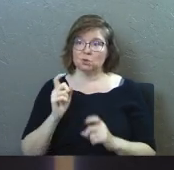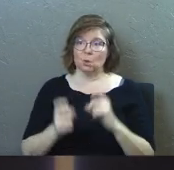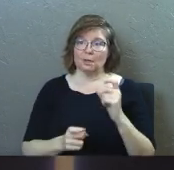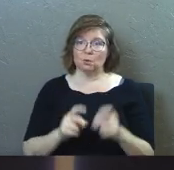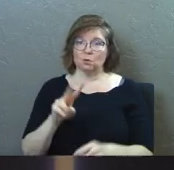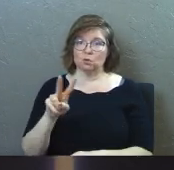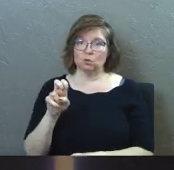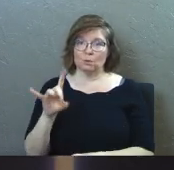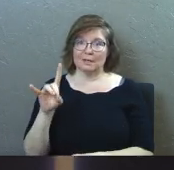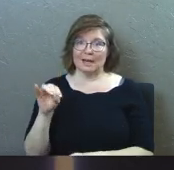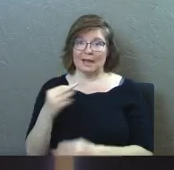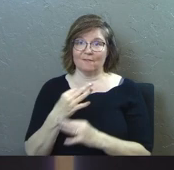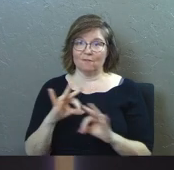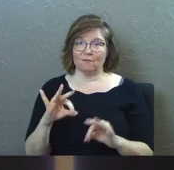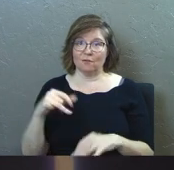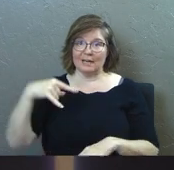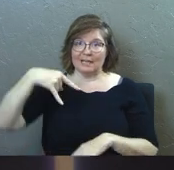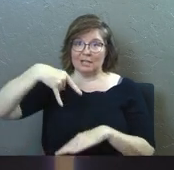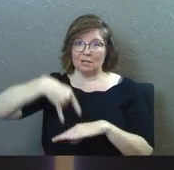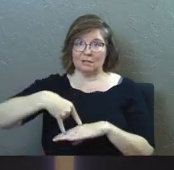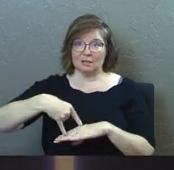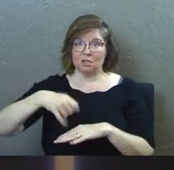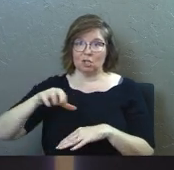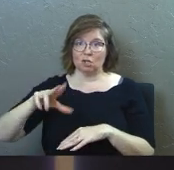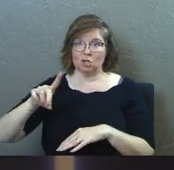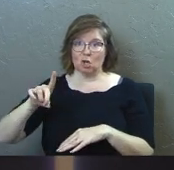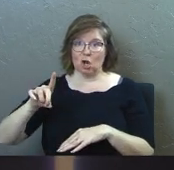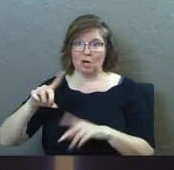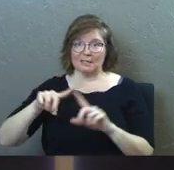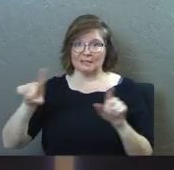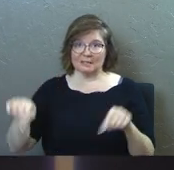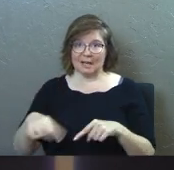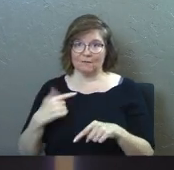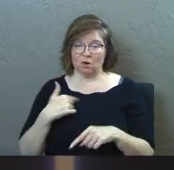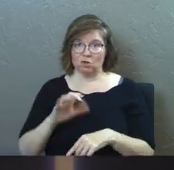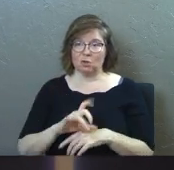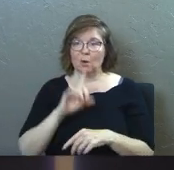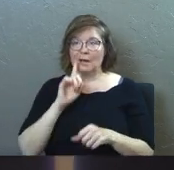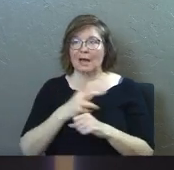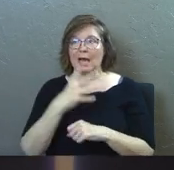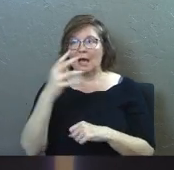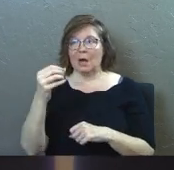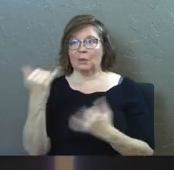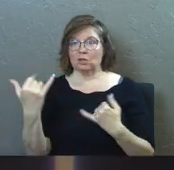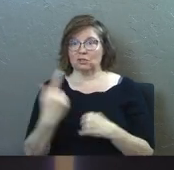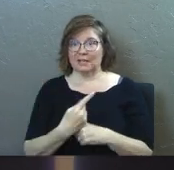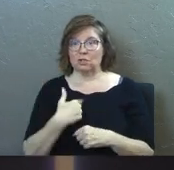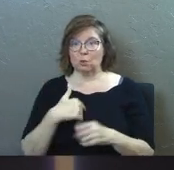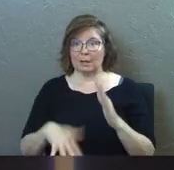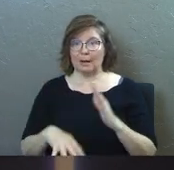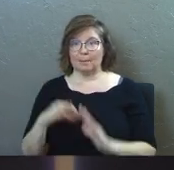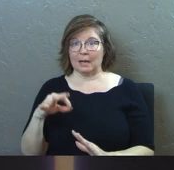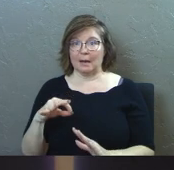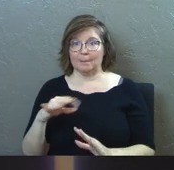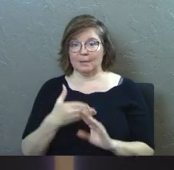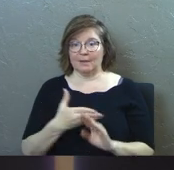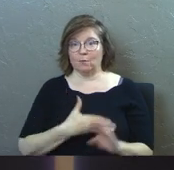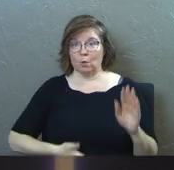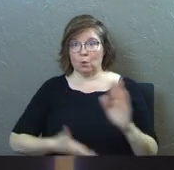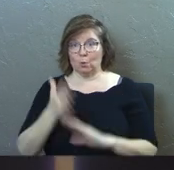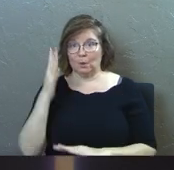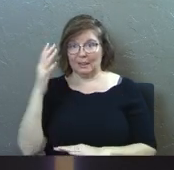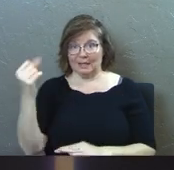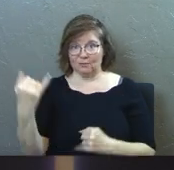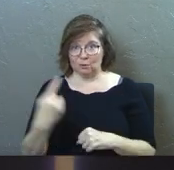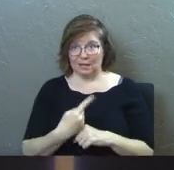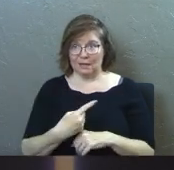they're donating 280 free yard signs to our church. Those are actually out there today. You can pick those up before you leave